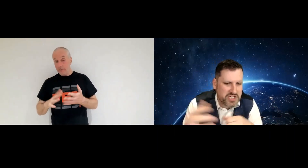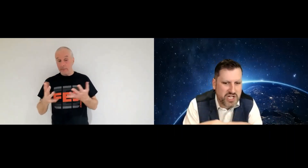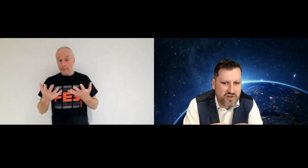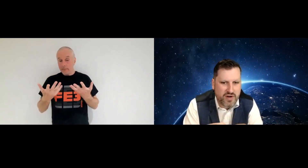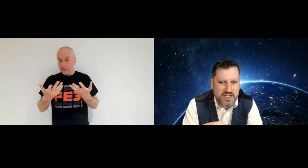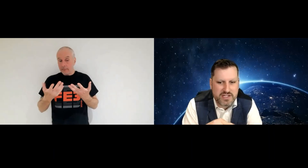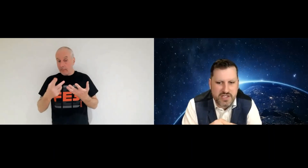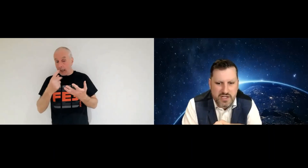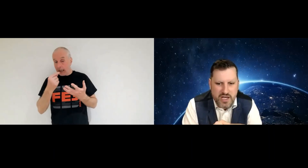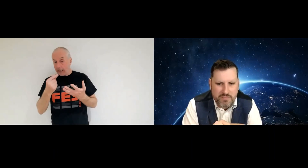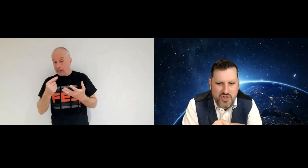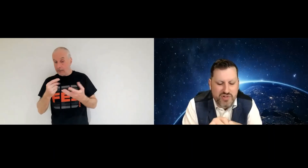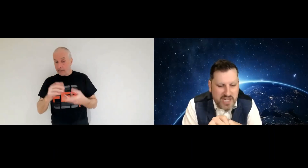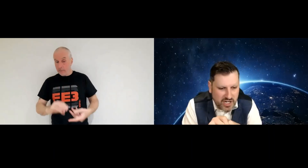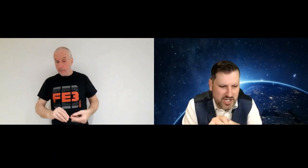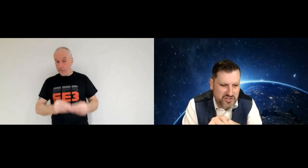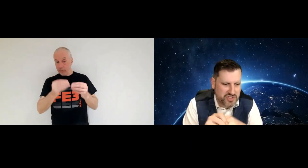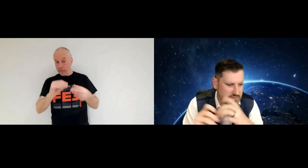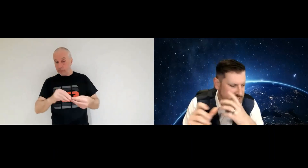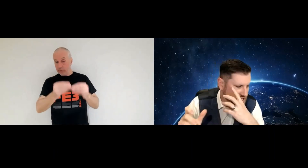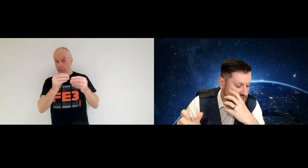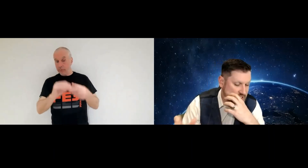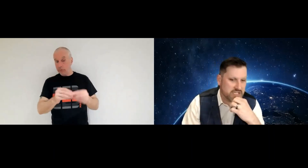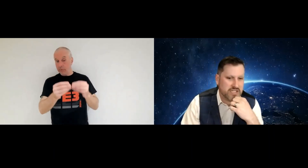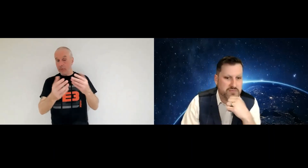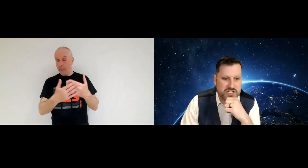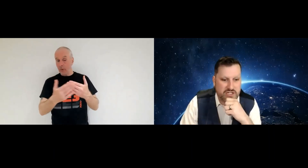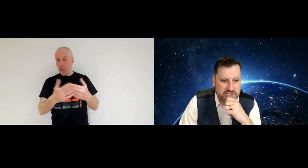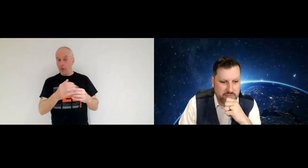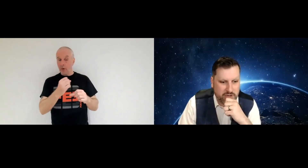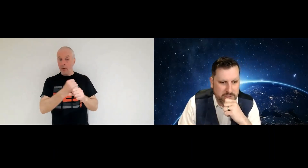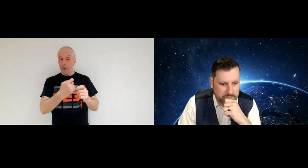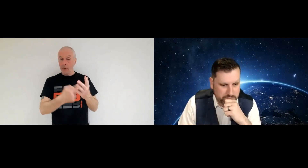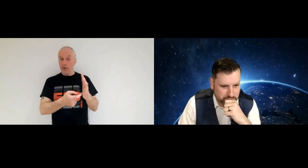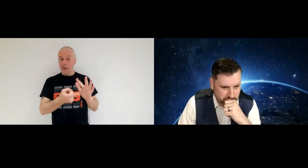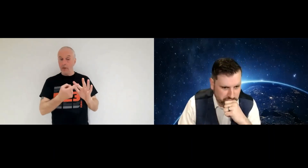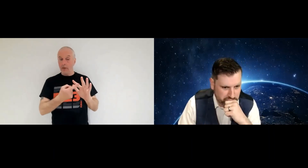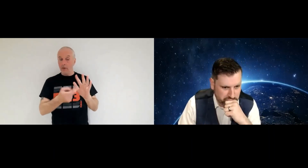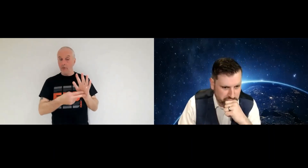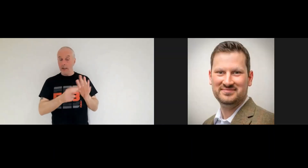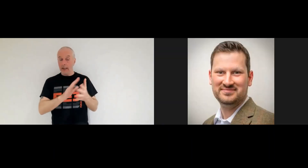which we could generate green hydrogen to be injected into this particular supply?